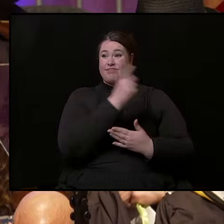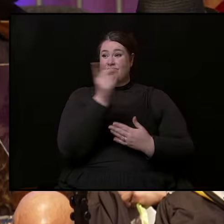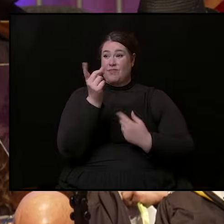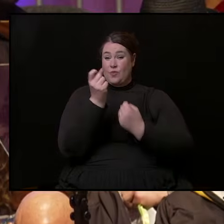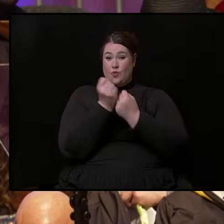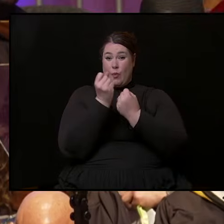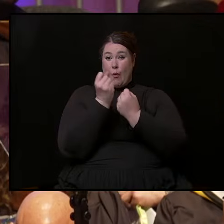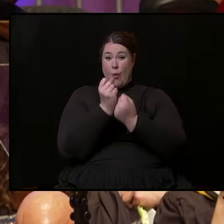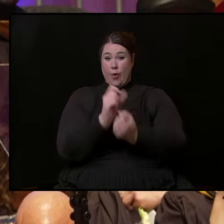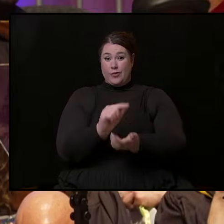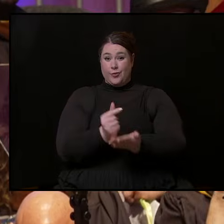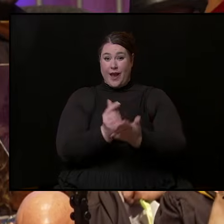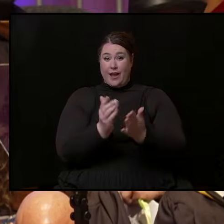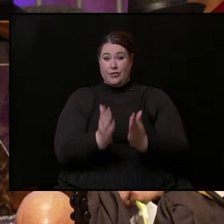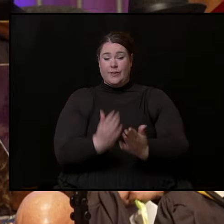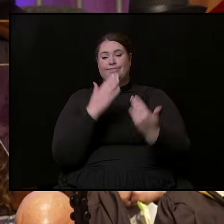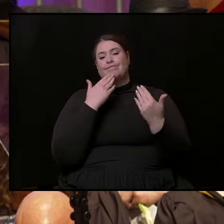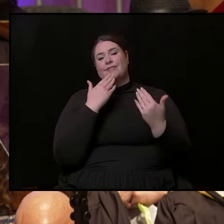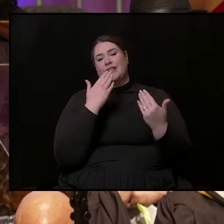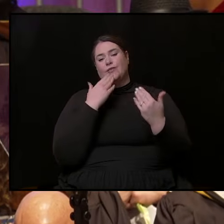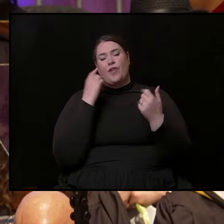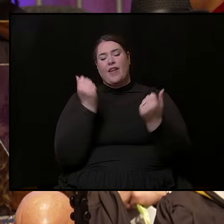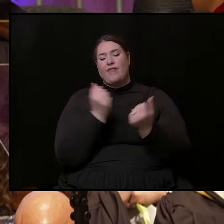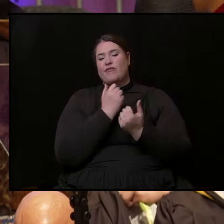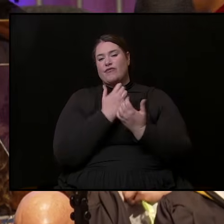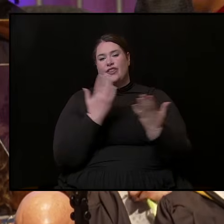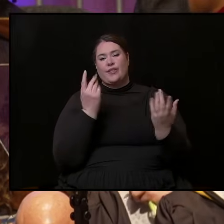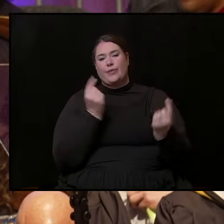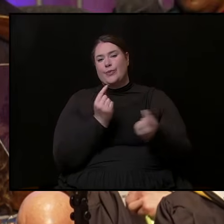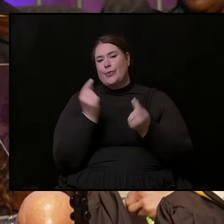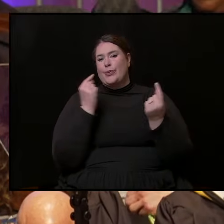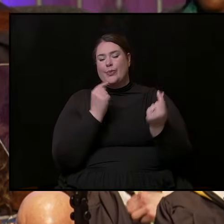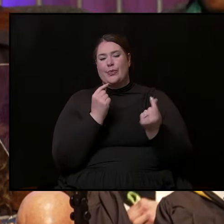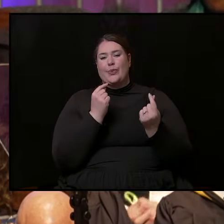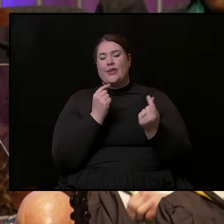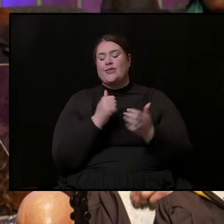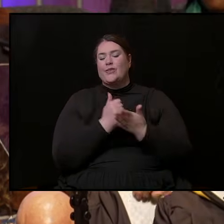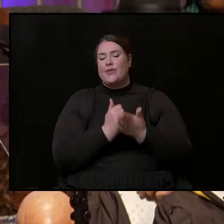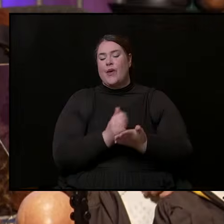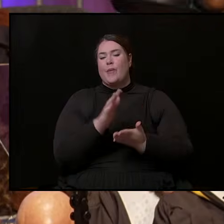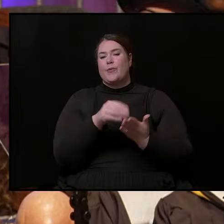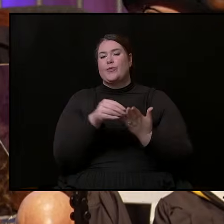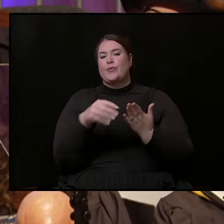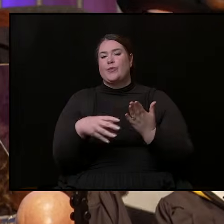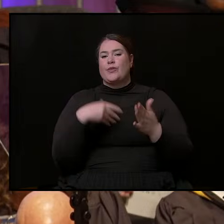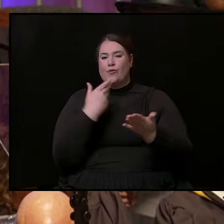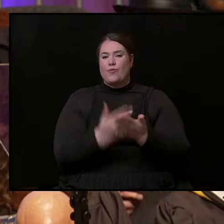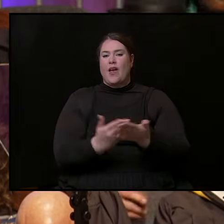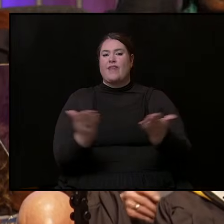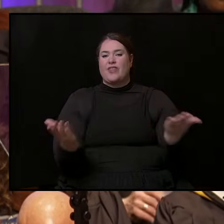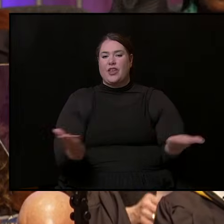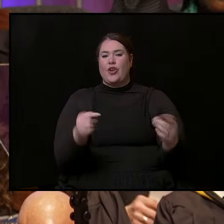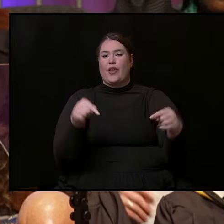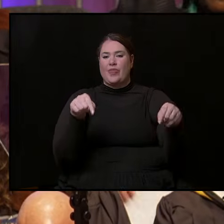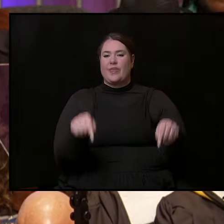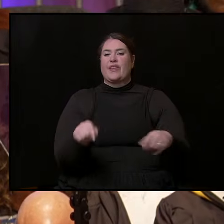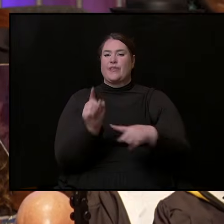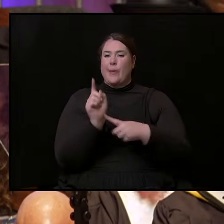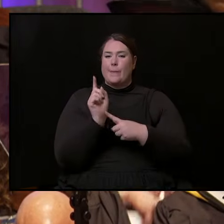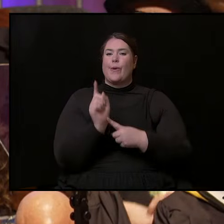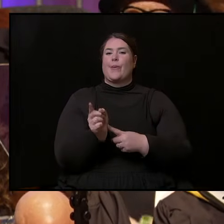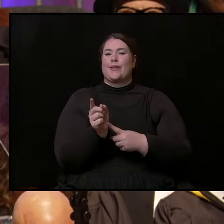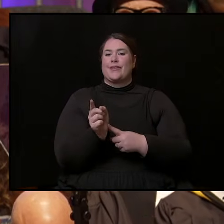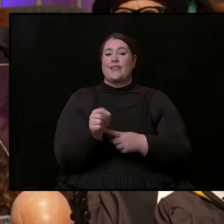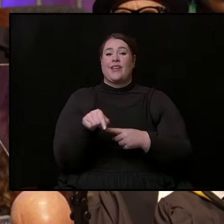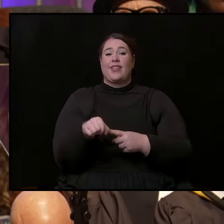for everything you have done to get your students here to this moment today. This moment is